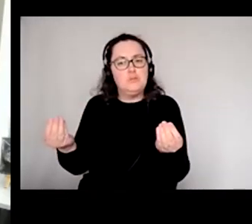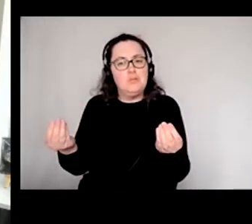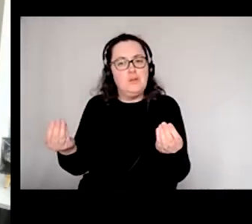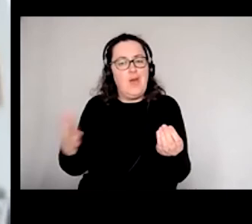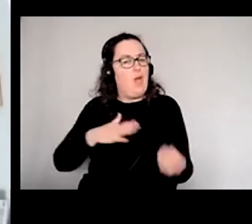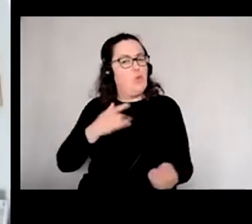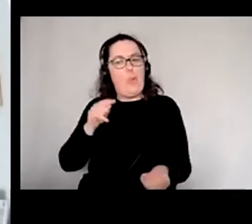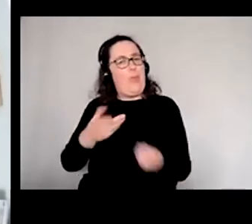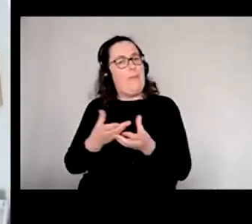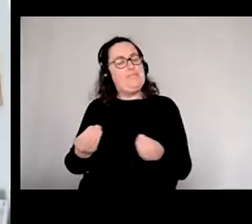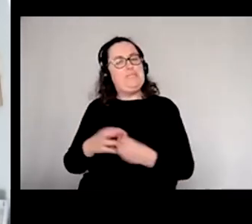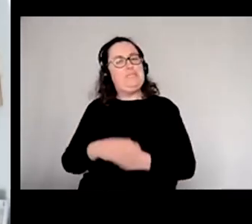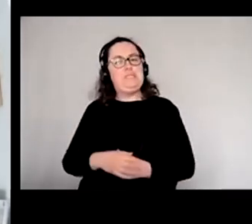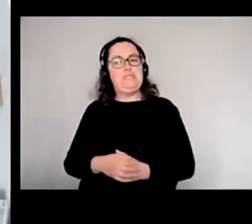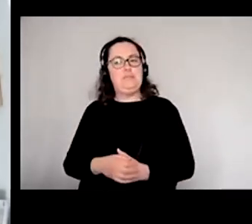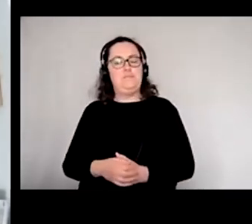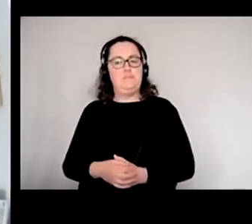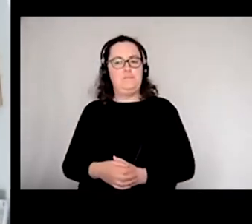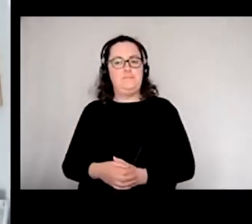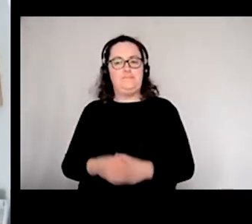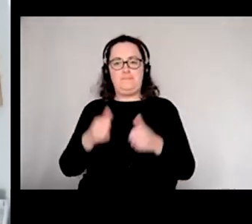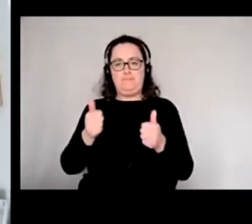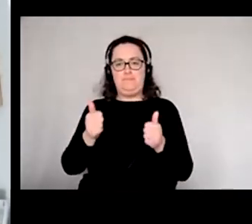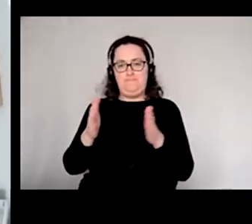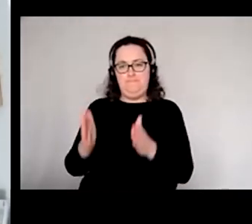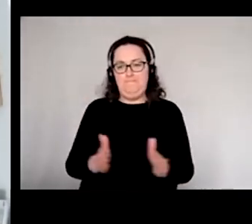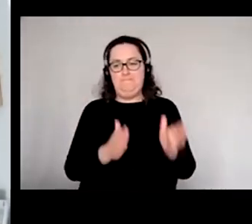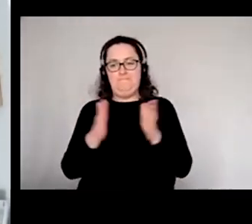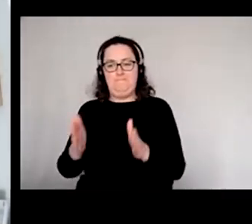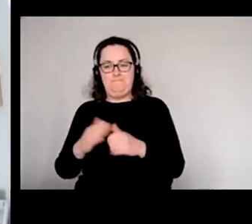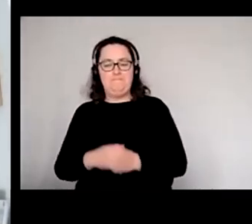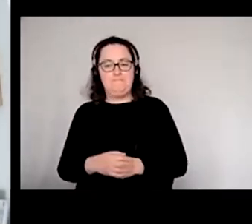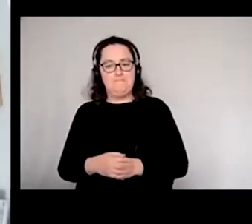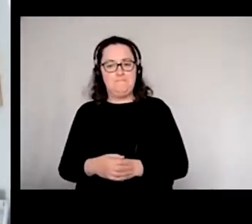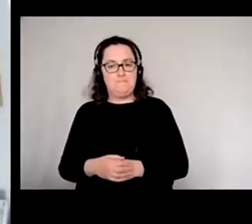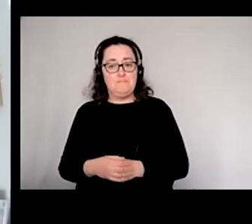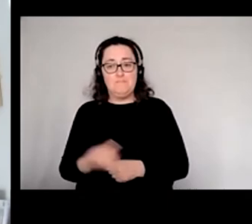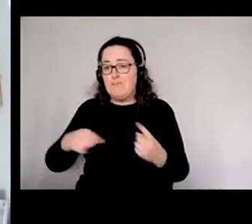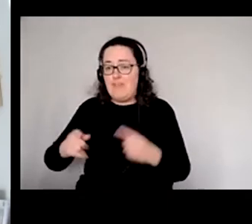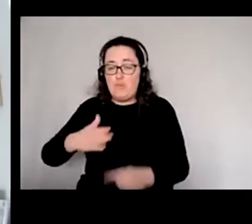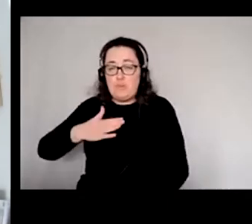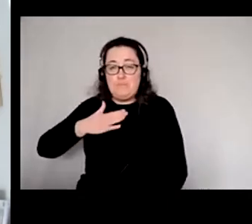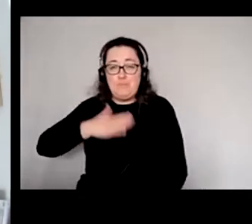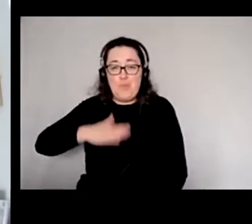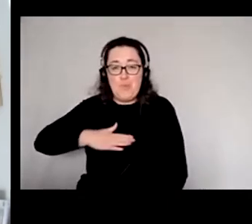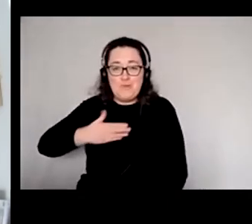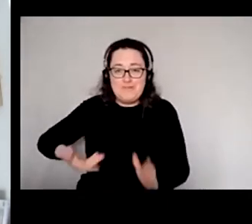happen. Yeah. Okay, I'm going to move us on, unless anybody's, you know, desperate to get in, because we have got a lot of questions and